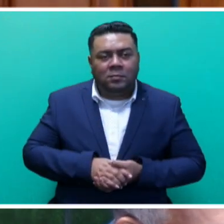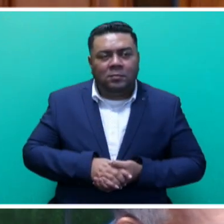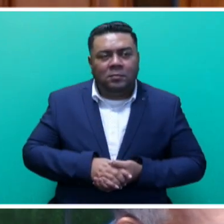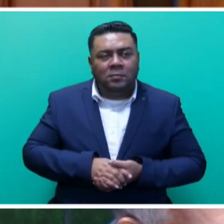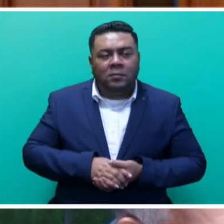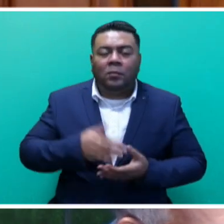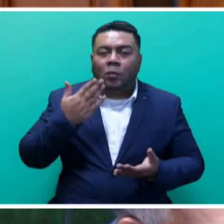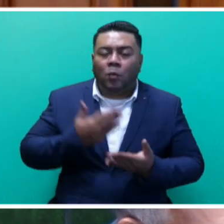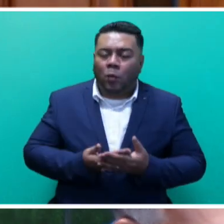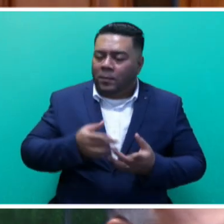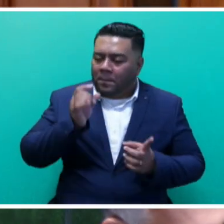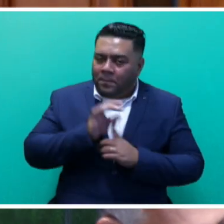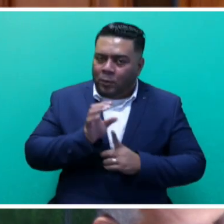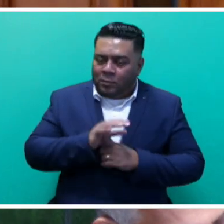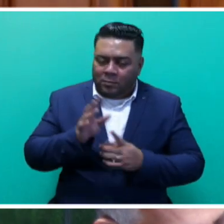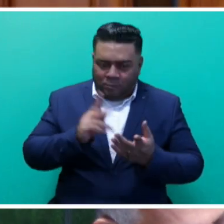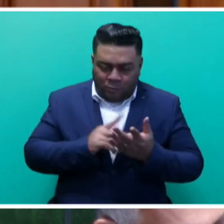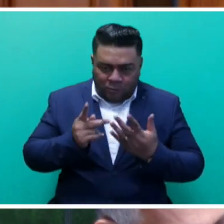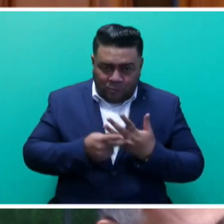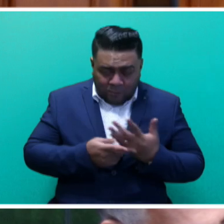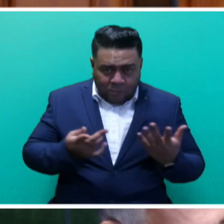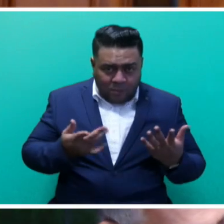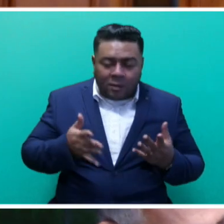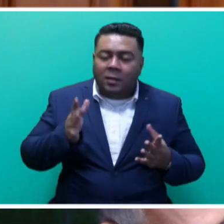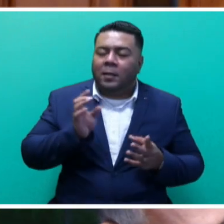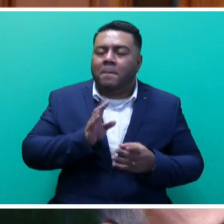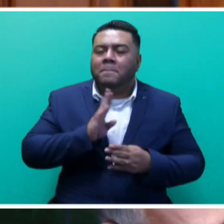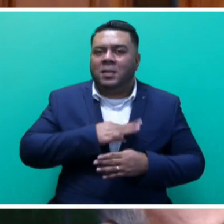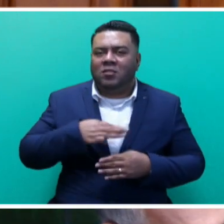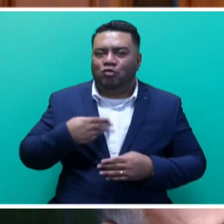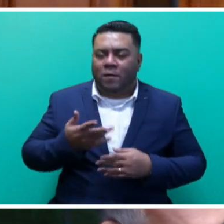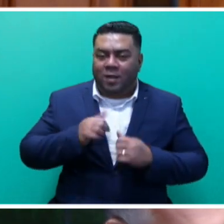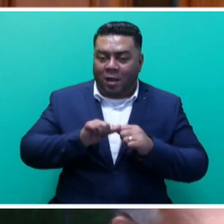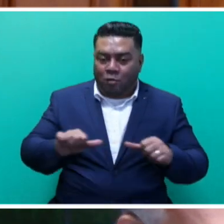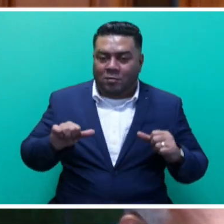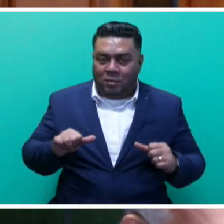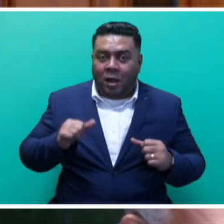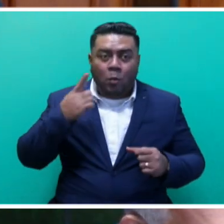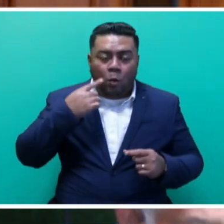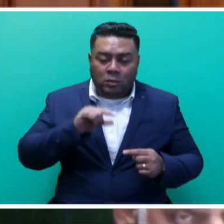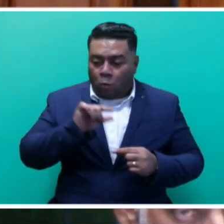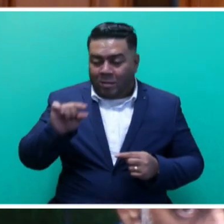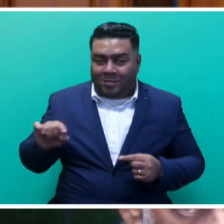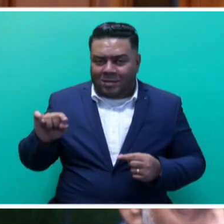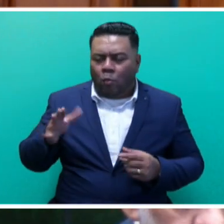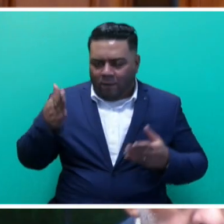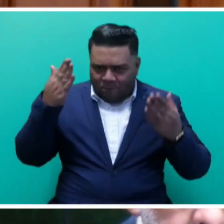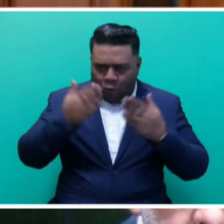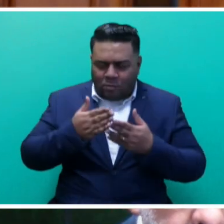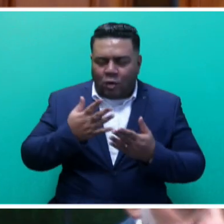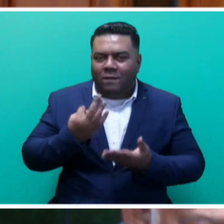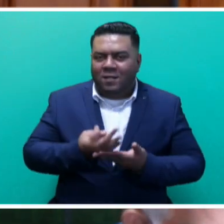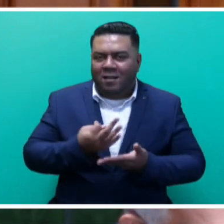on some key initiatives that the Ministry of Agriculture and Waterways will be focusing on over this financial